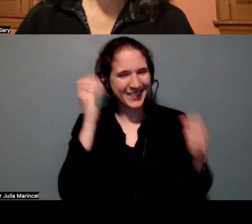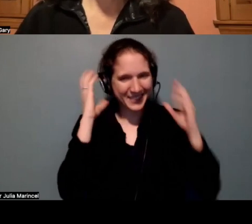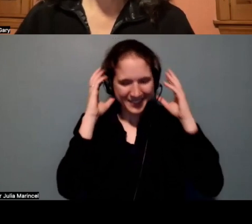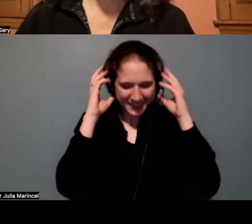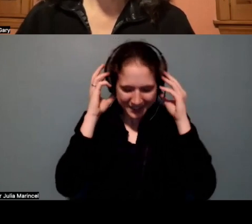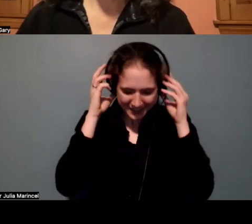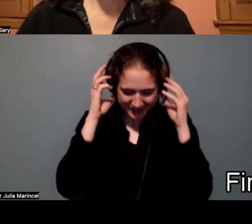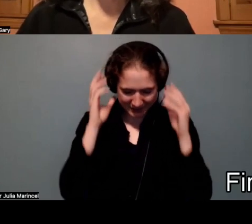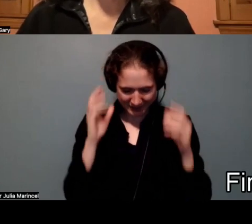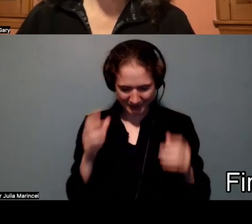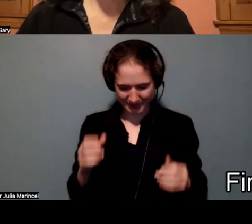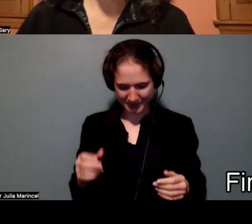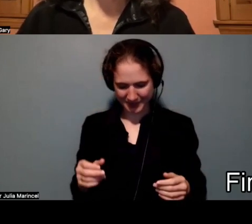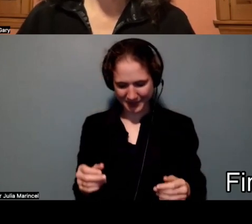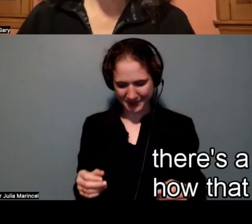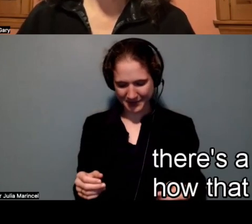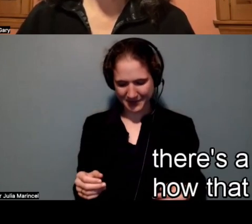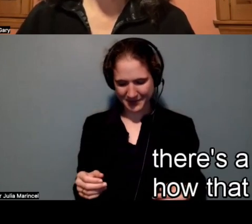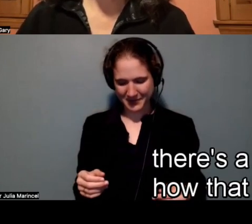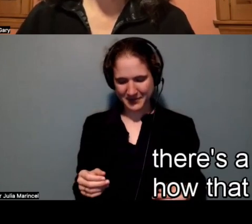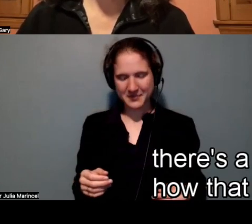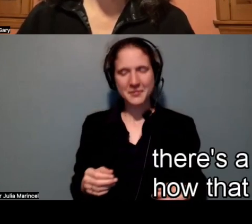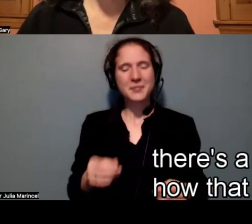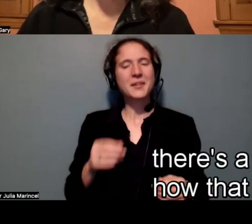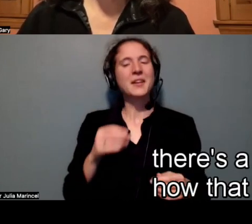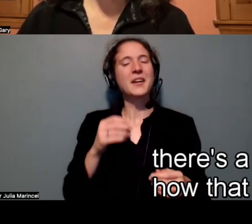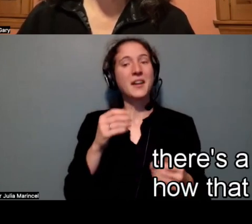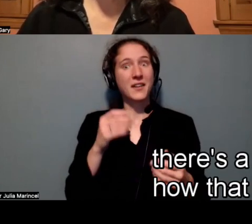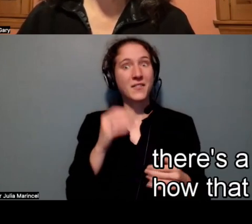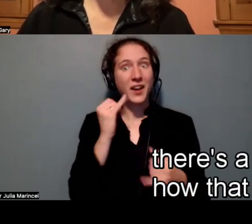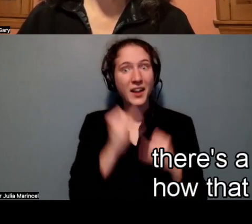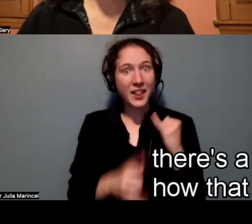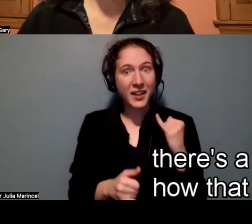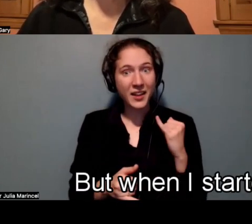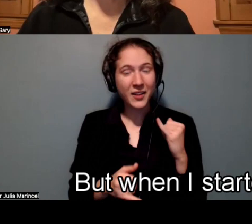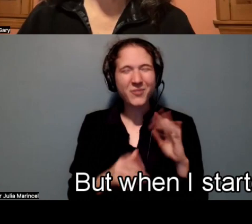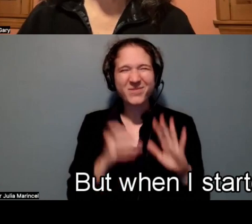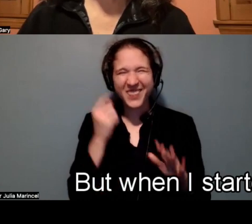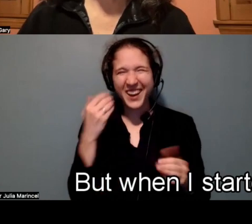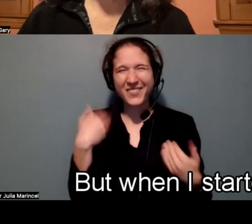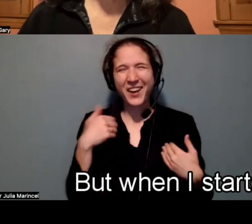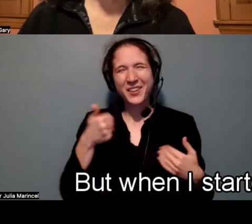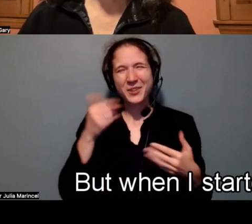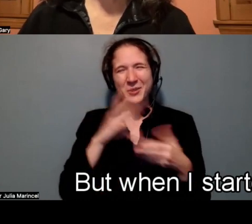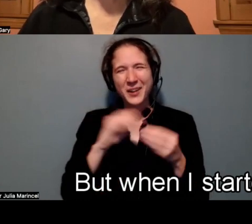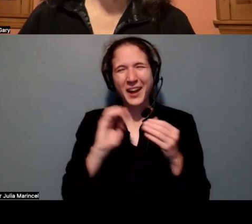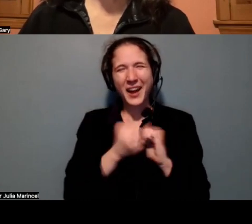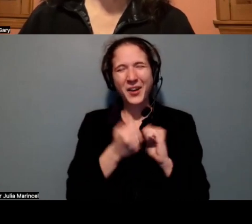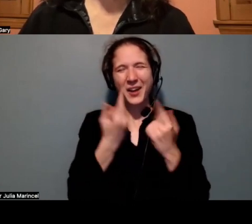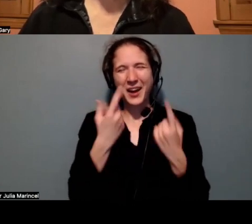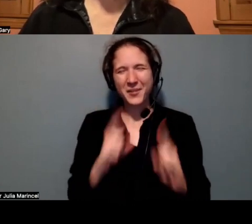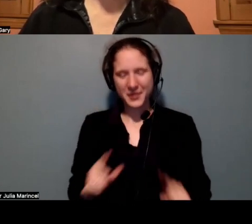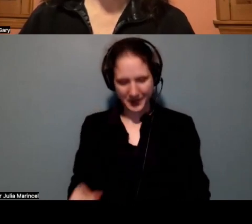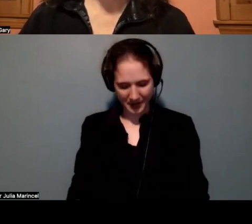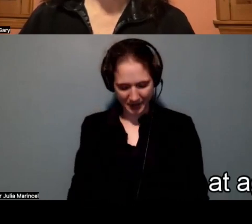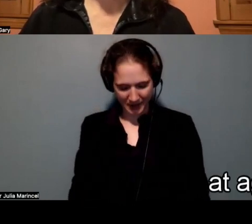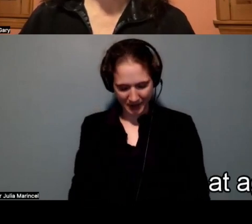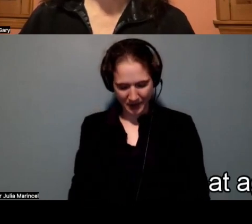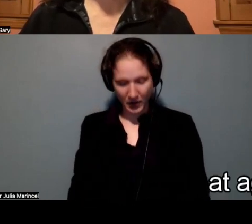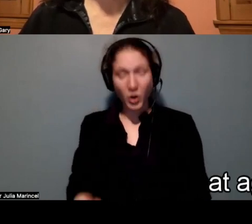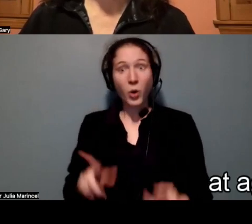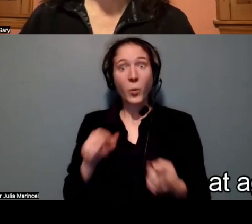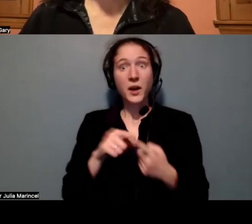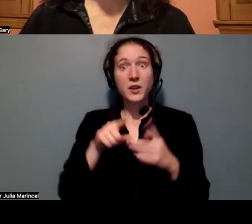And finally, there's a story about how that came to be. But when I started writing seriously at